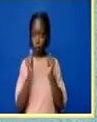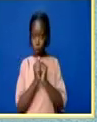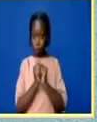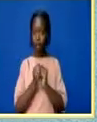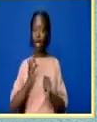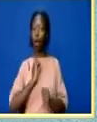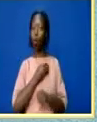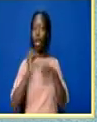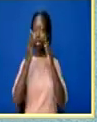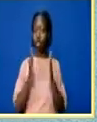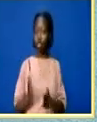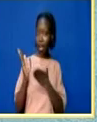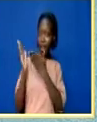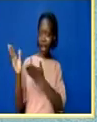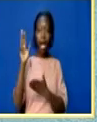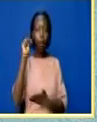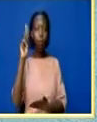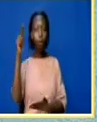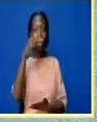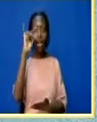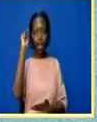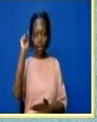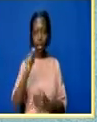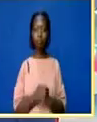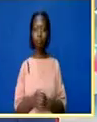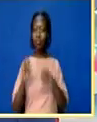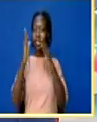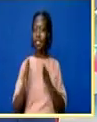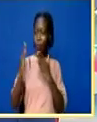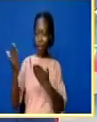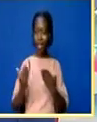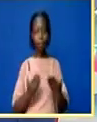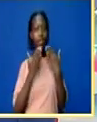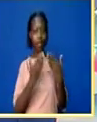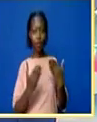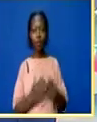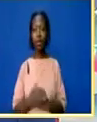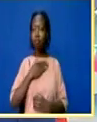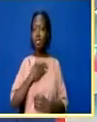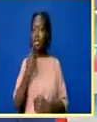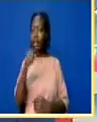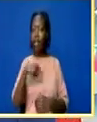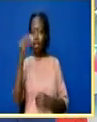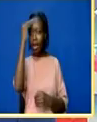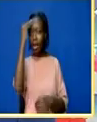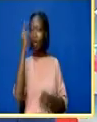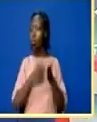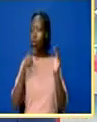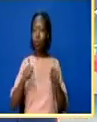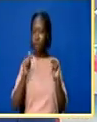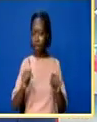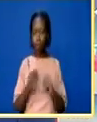me is Mr. Muhia. Mr. Muhia. Yes. Welcome. Thank you. Please tell us what we're going to learn today.